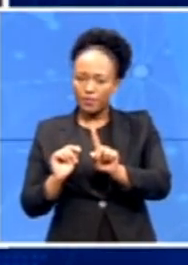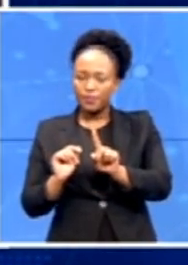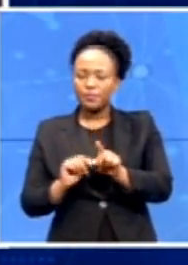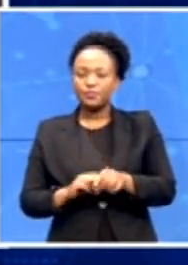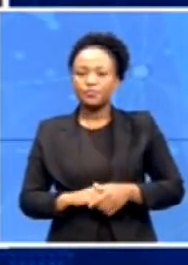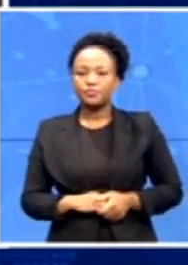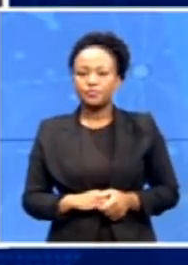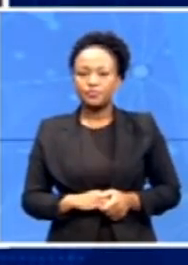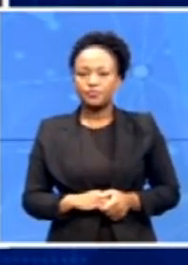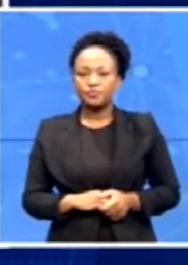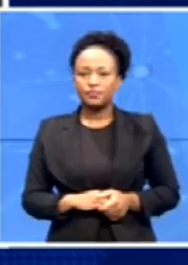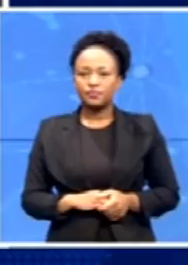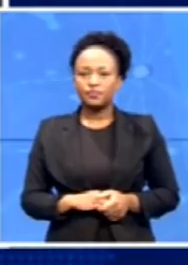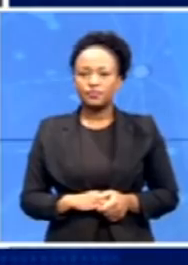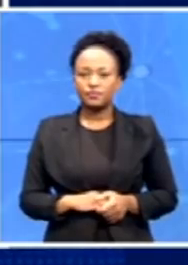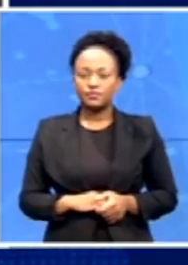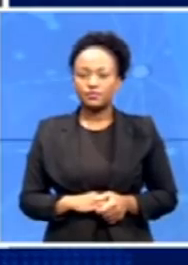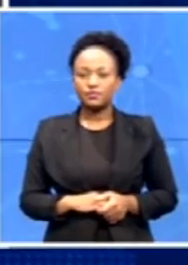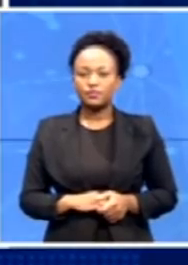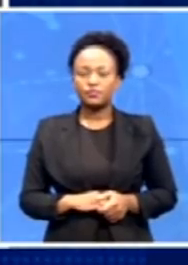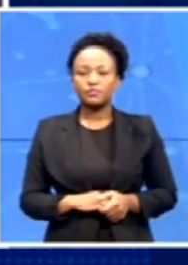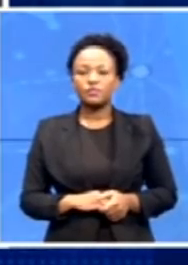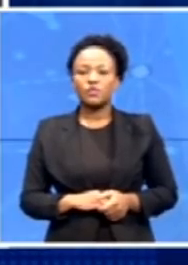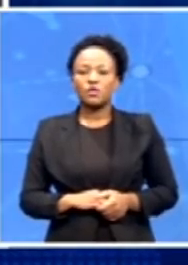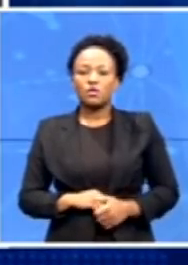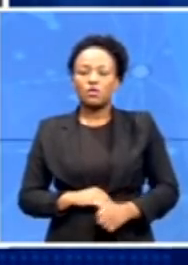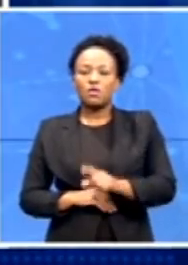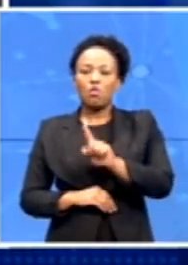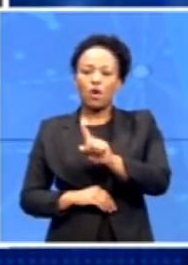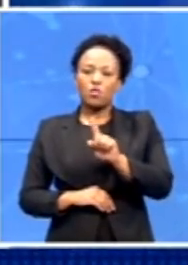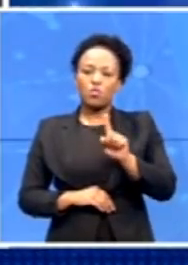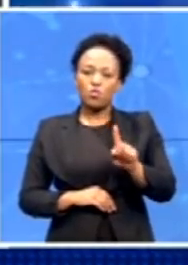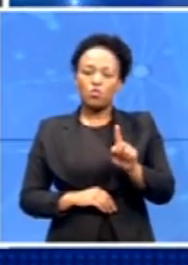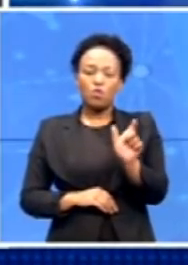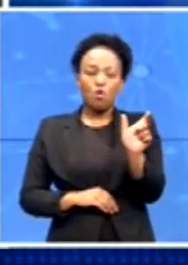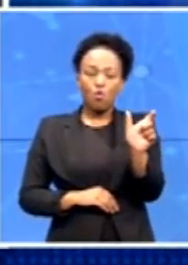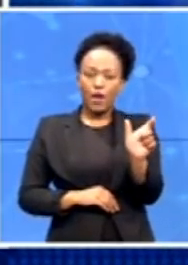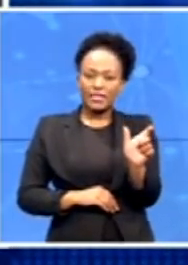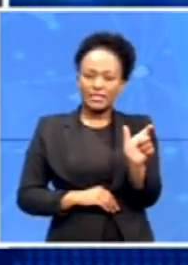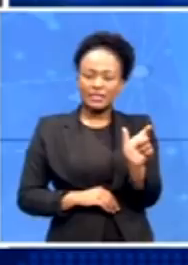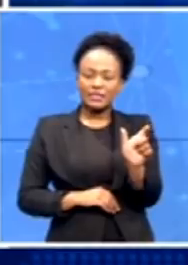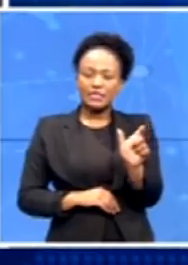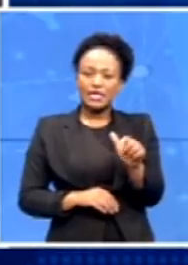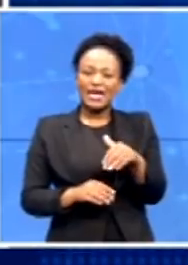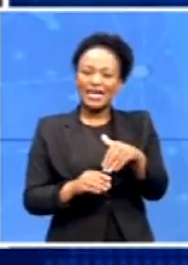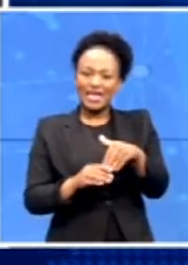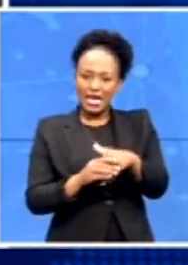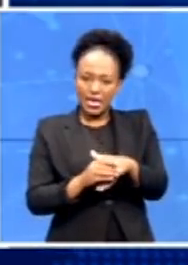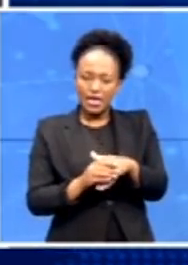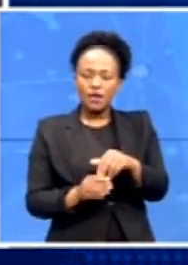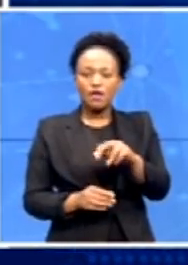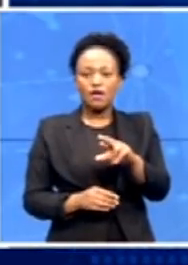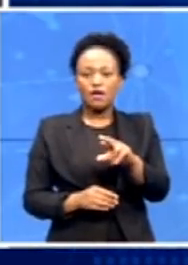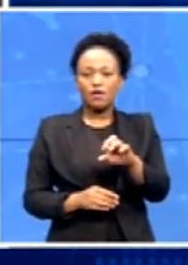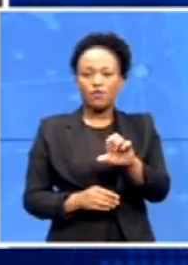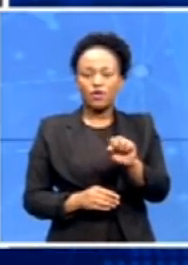Line 1 of this paragraph commencing with the words in respect of the medication is corrected and amended to read